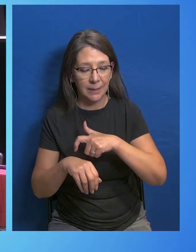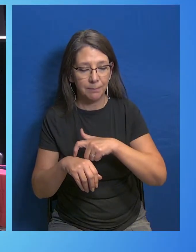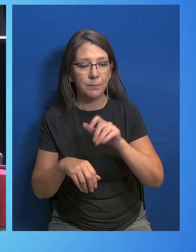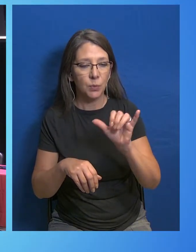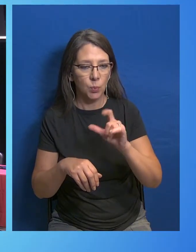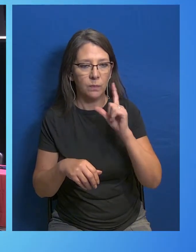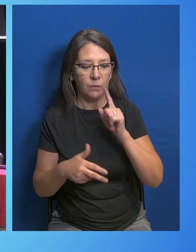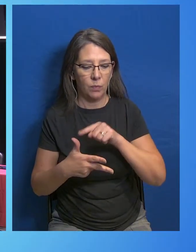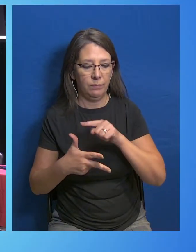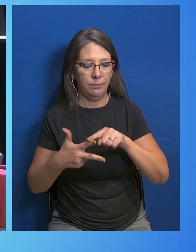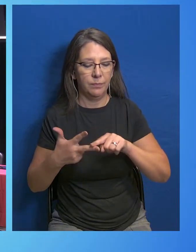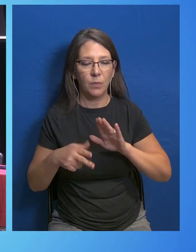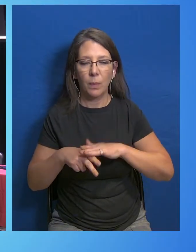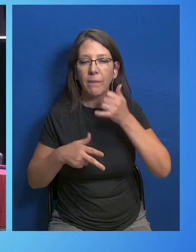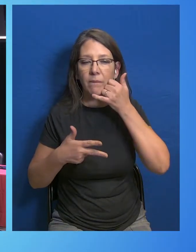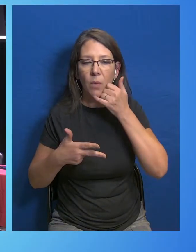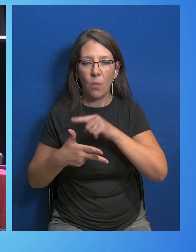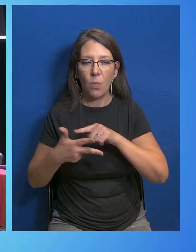phone to